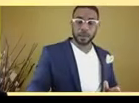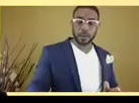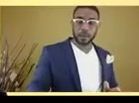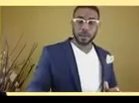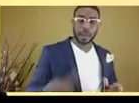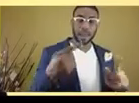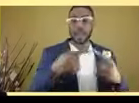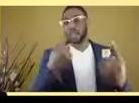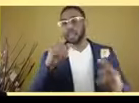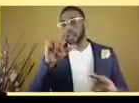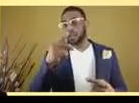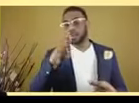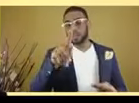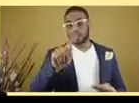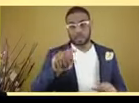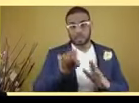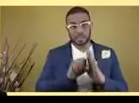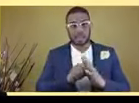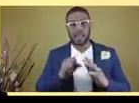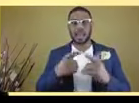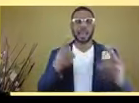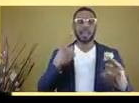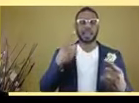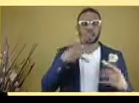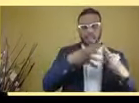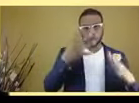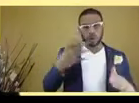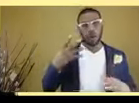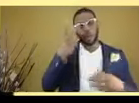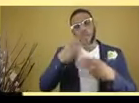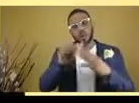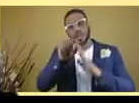anti-LGBT state, and anti-immigration state, both in the state